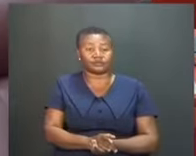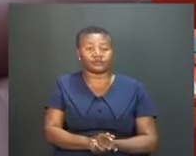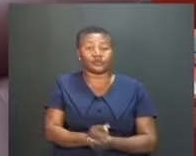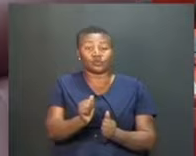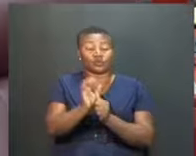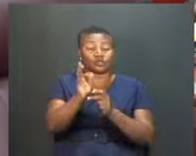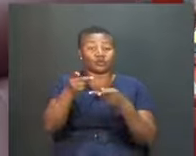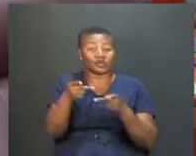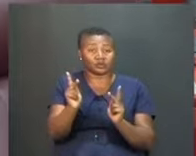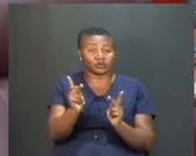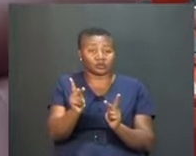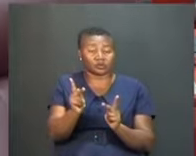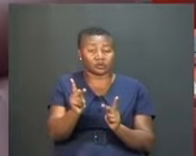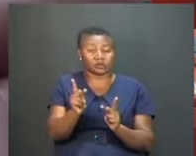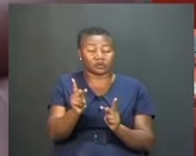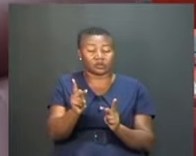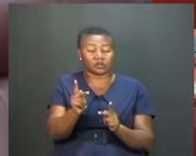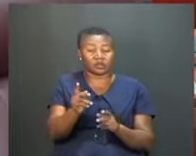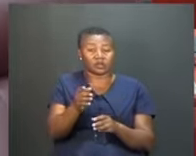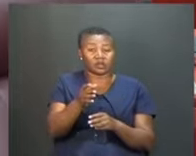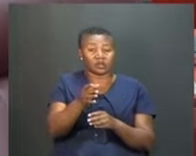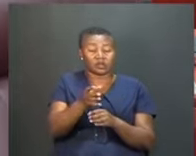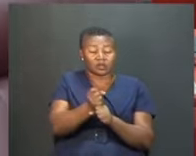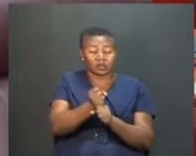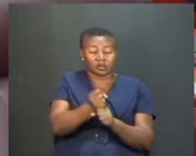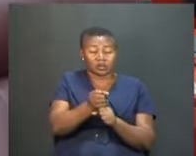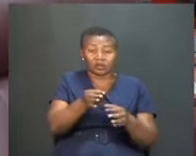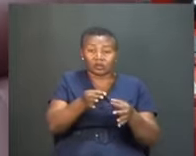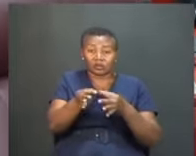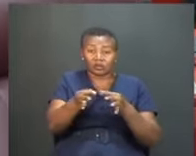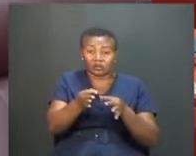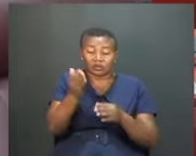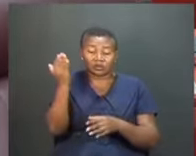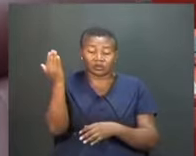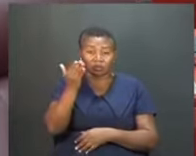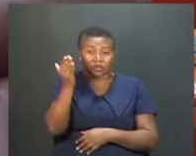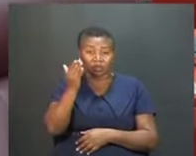leave, a short explanatory statement shall